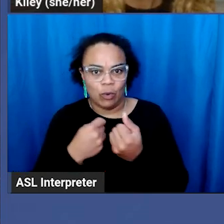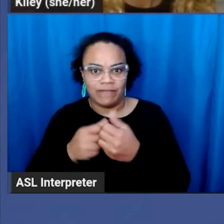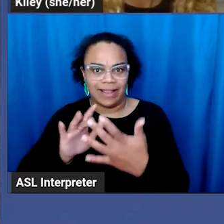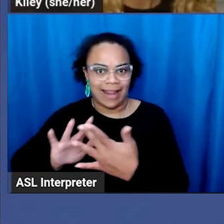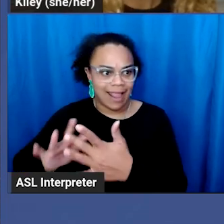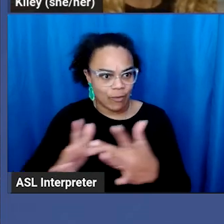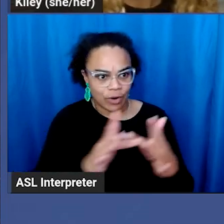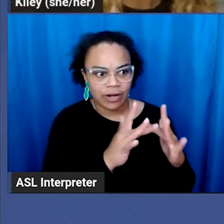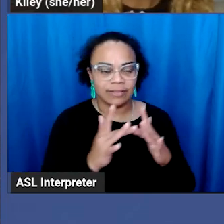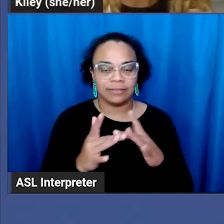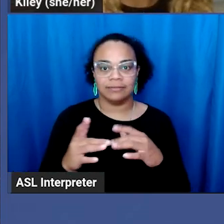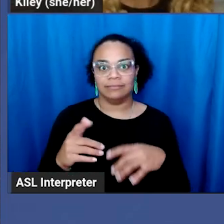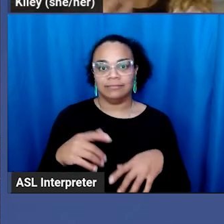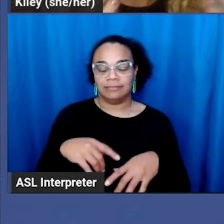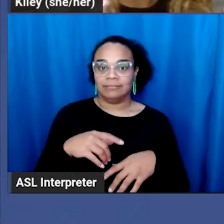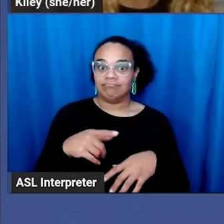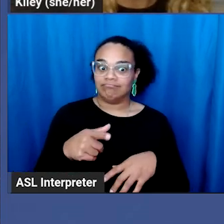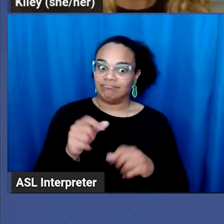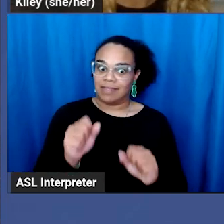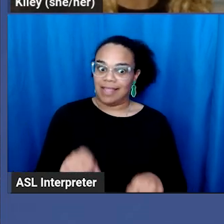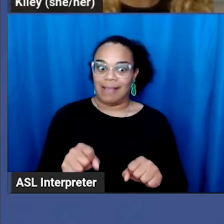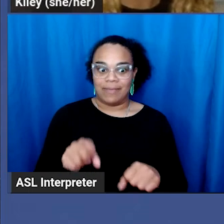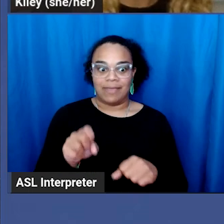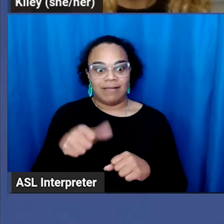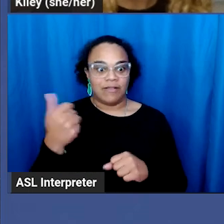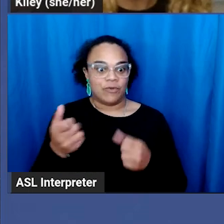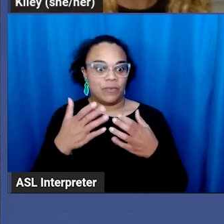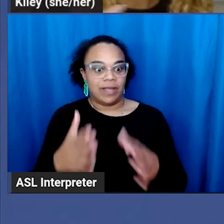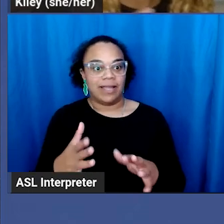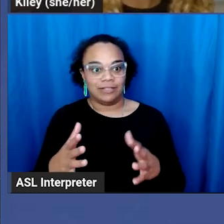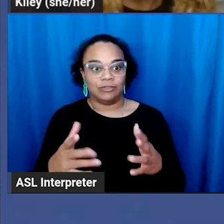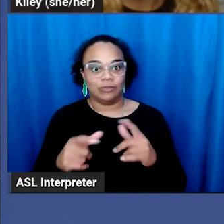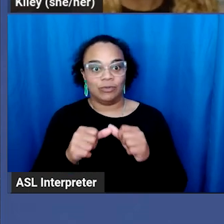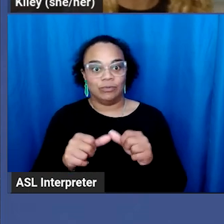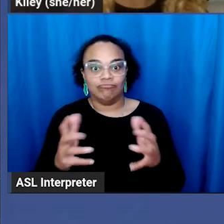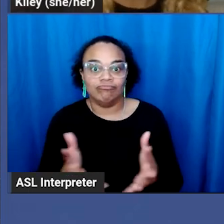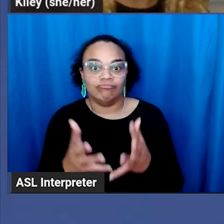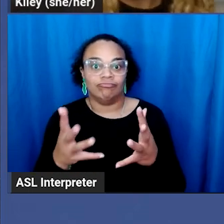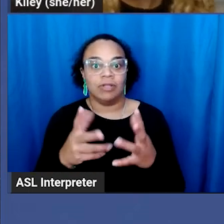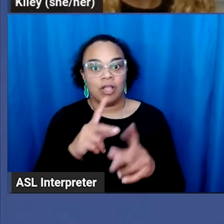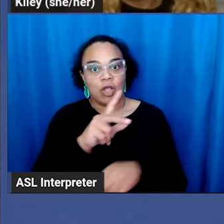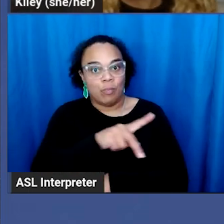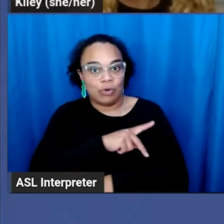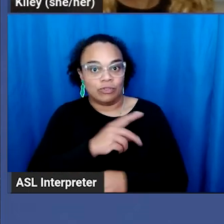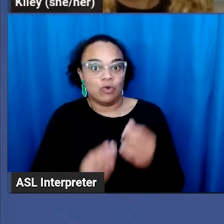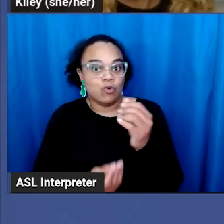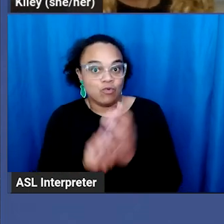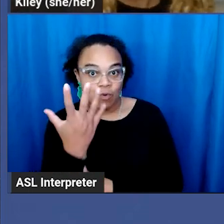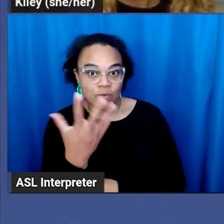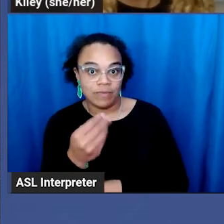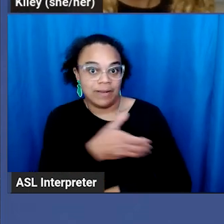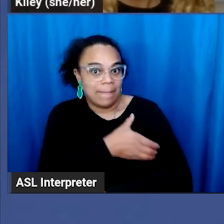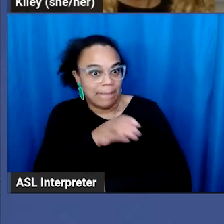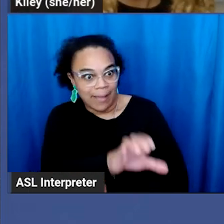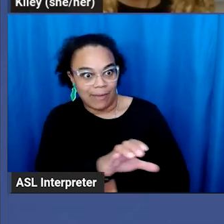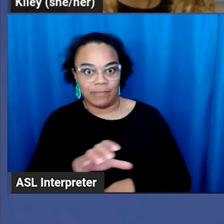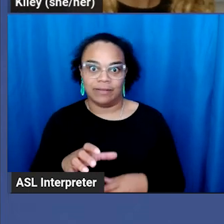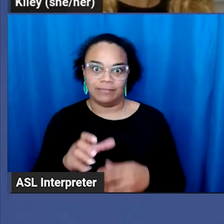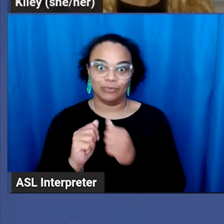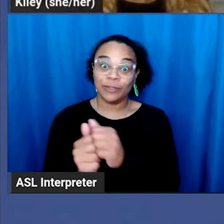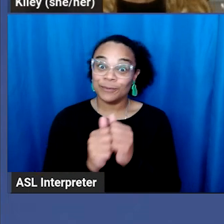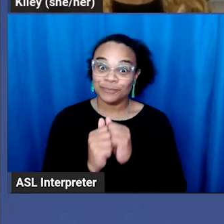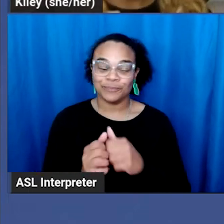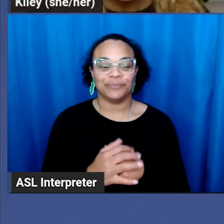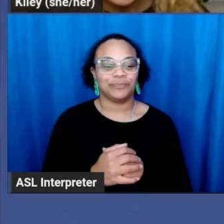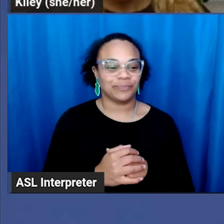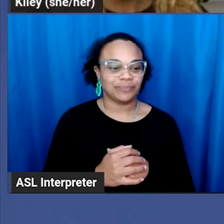And this can be another way that we can cultivate personal growth and empowerment together.